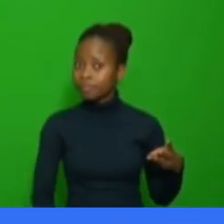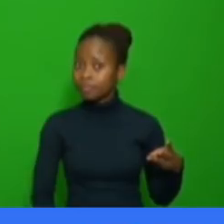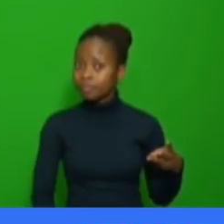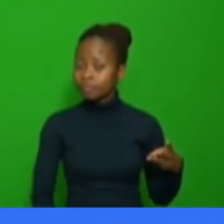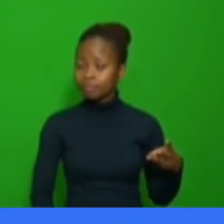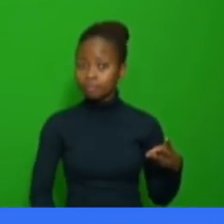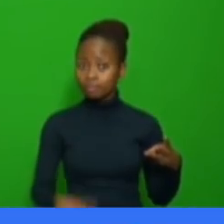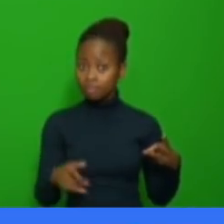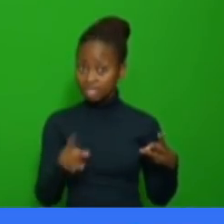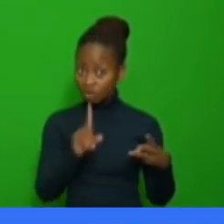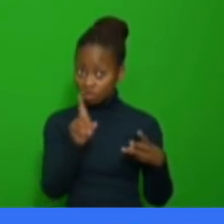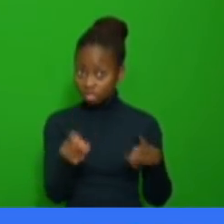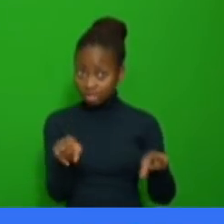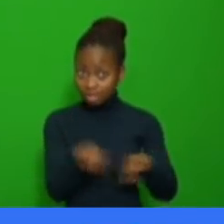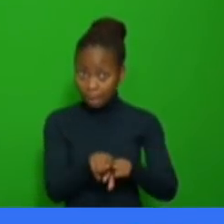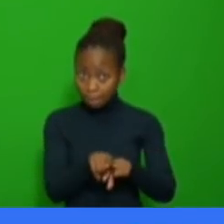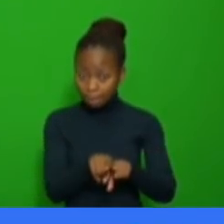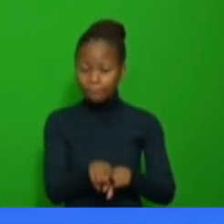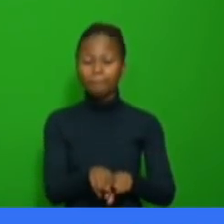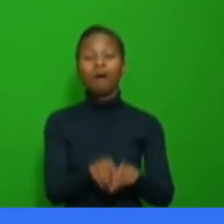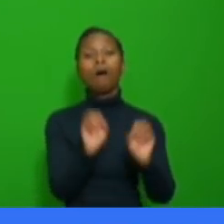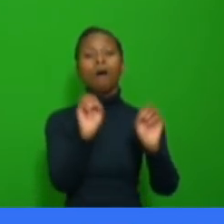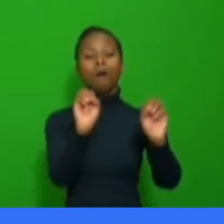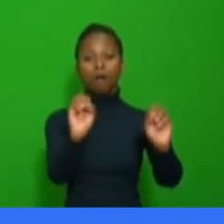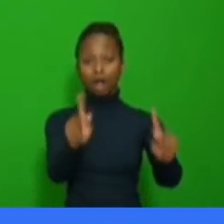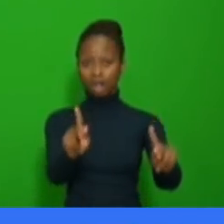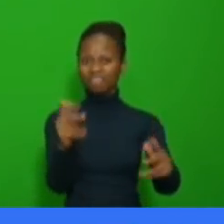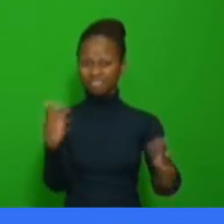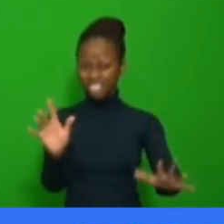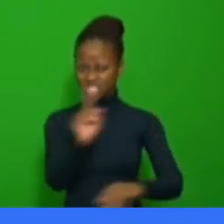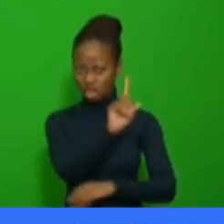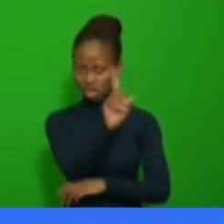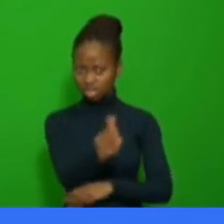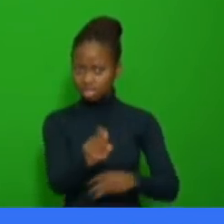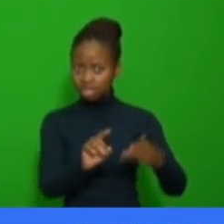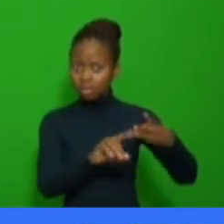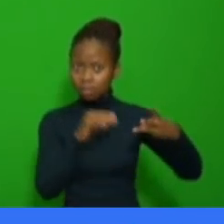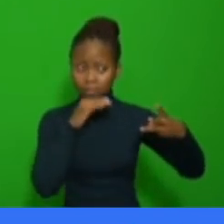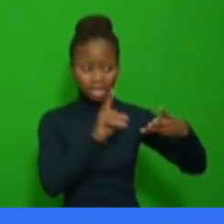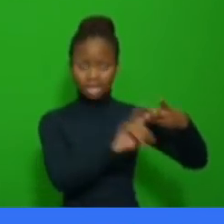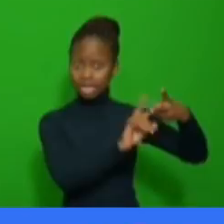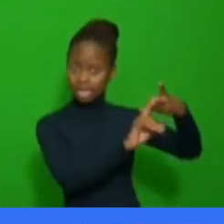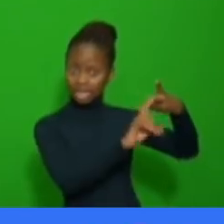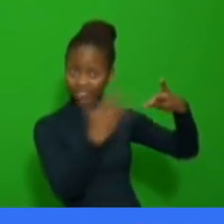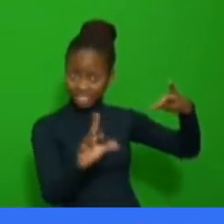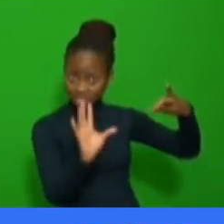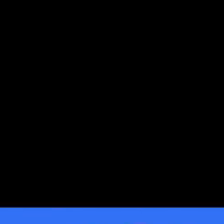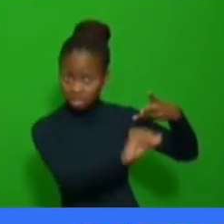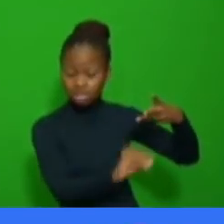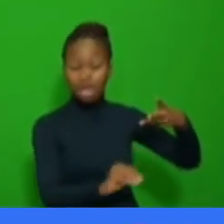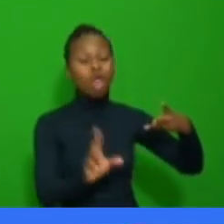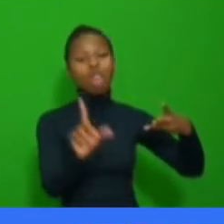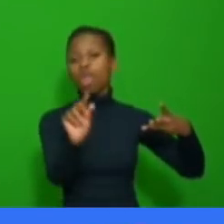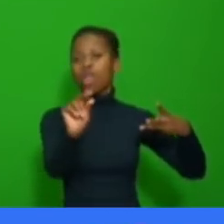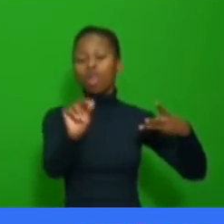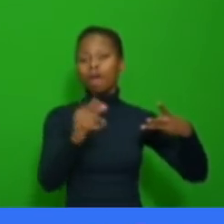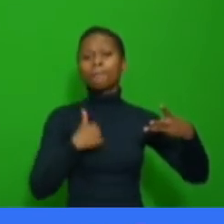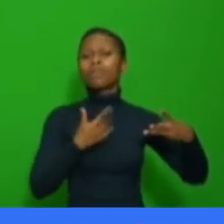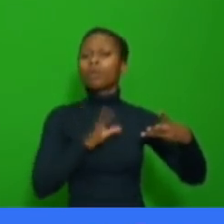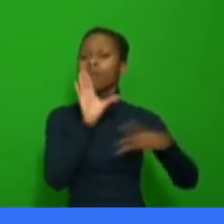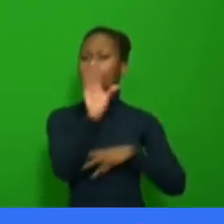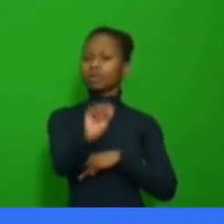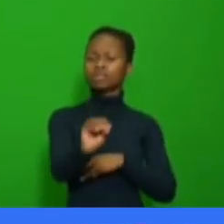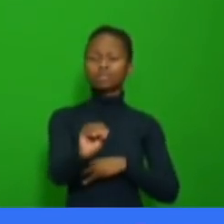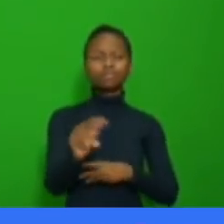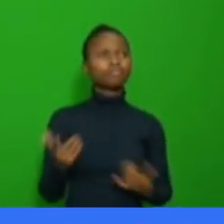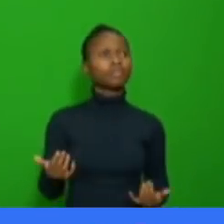Is that the question? Yeah, he asked it. Which one? This last one that says, which trade you? No, I wanted to ask,